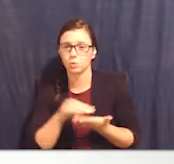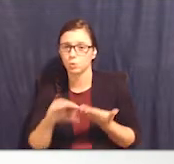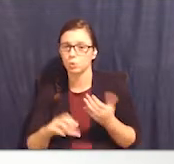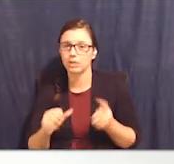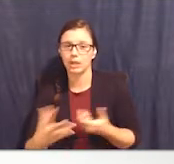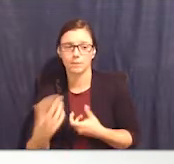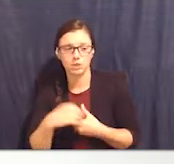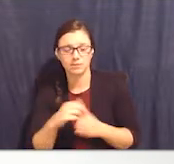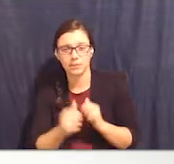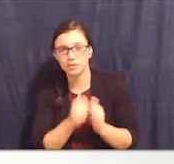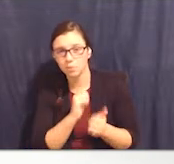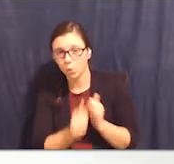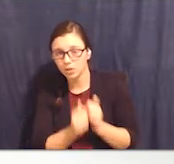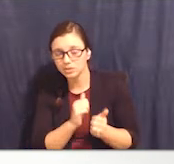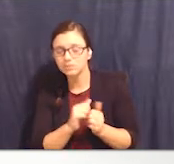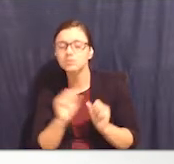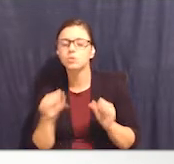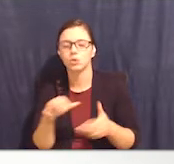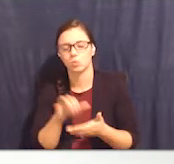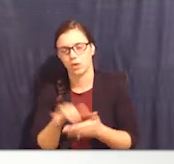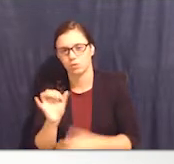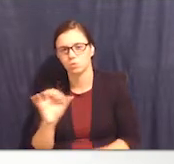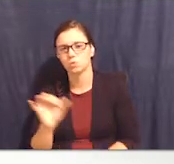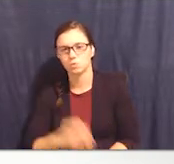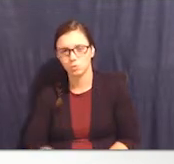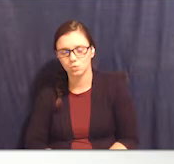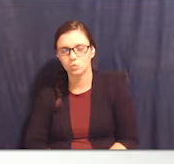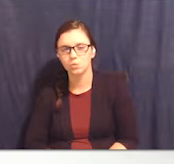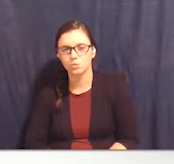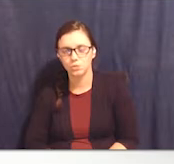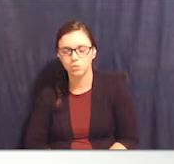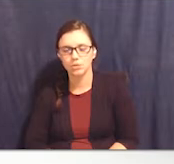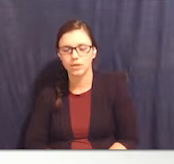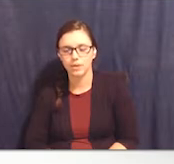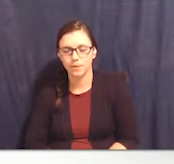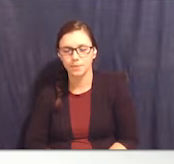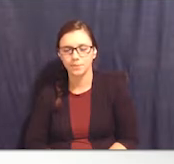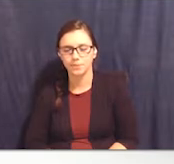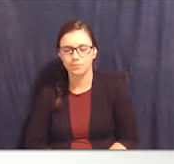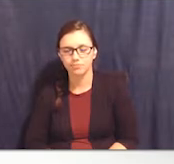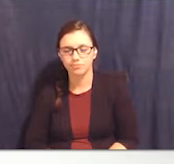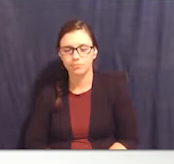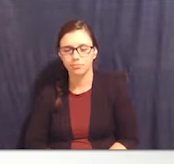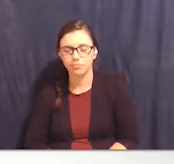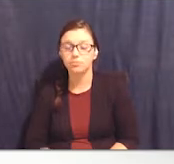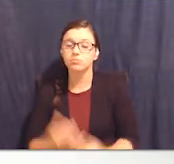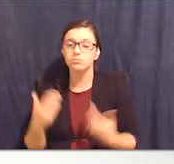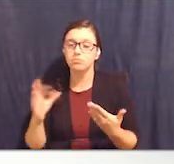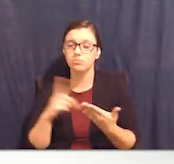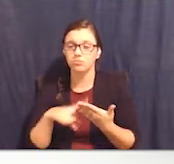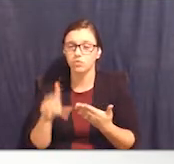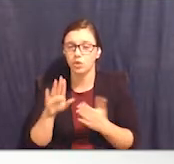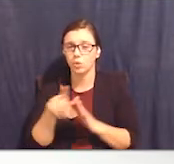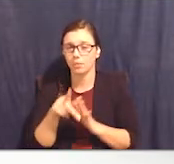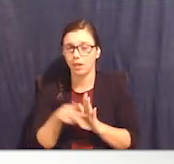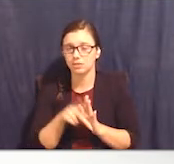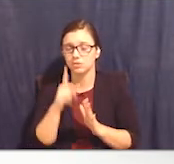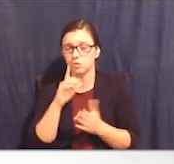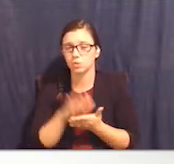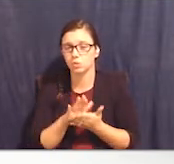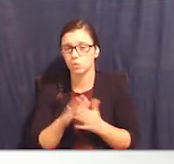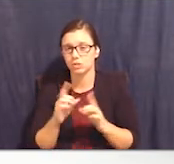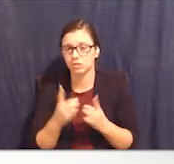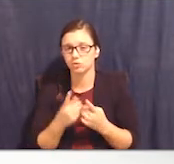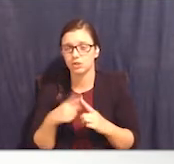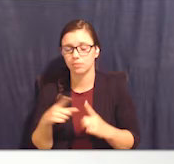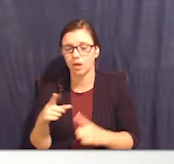slide? Yes, ma'am. Are private schools able to start a club? A private school may start a